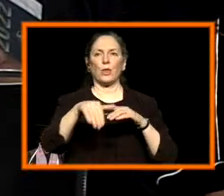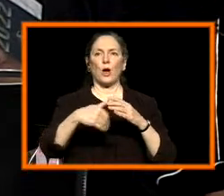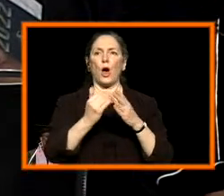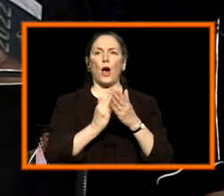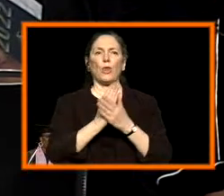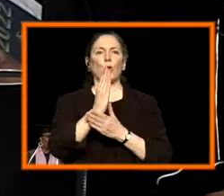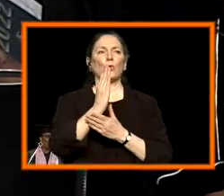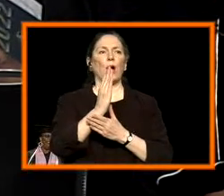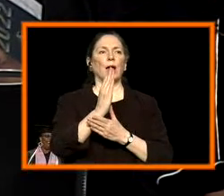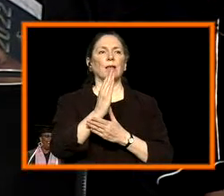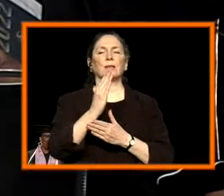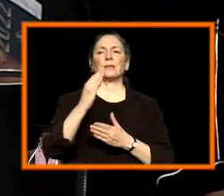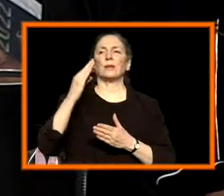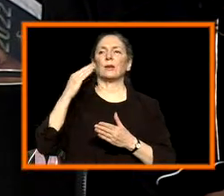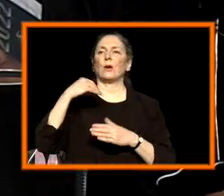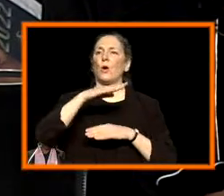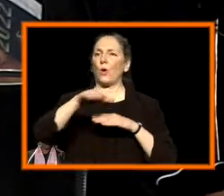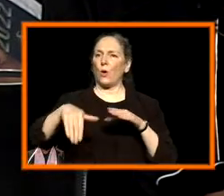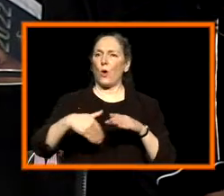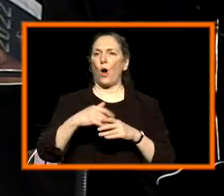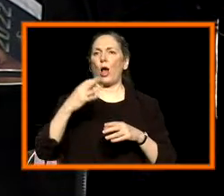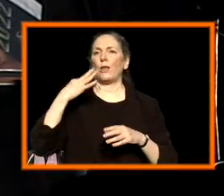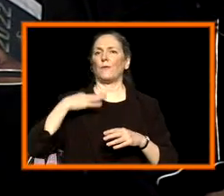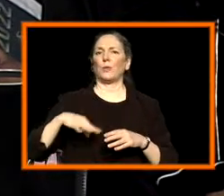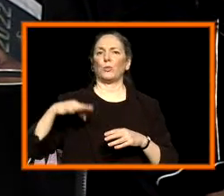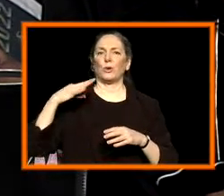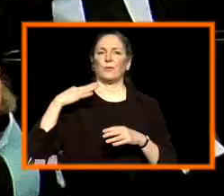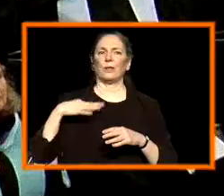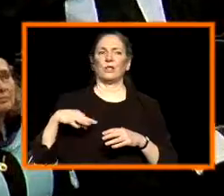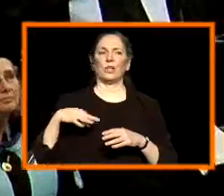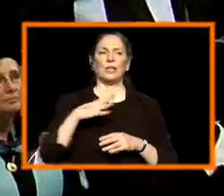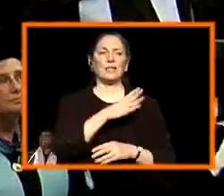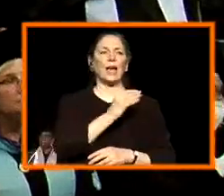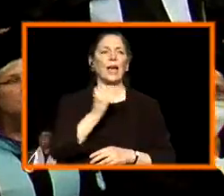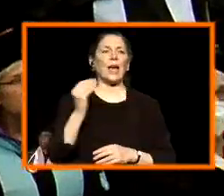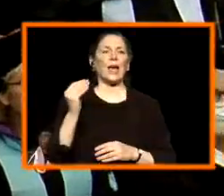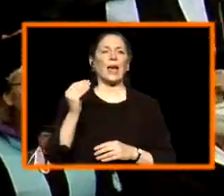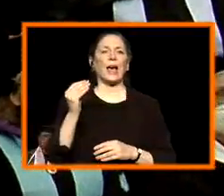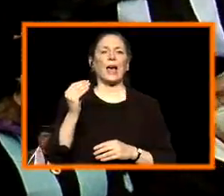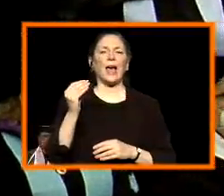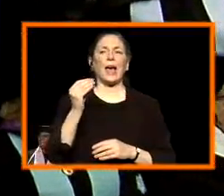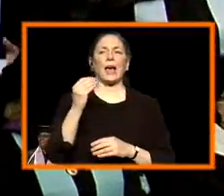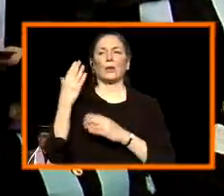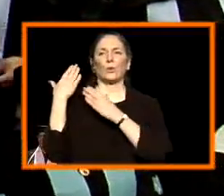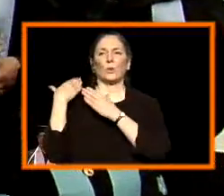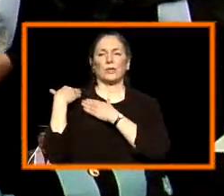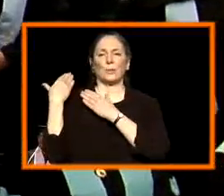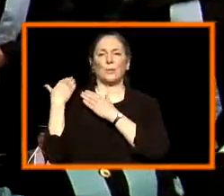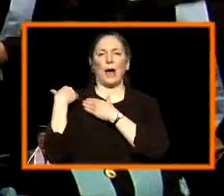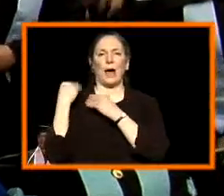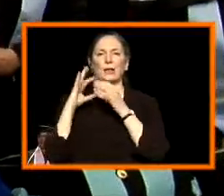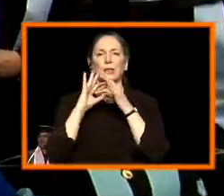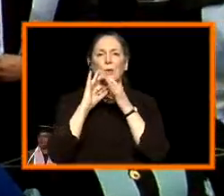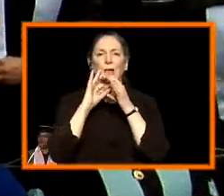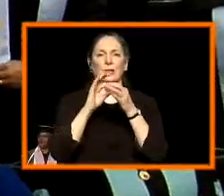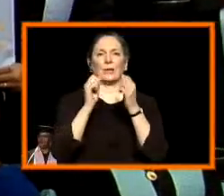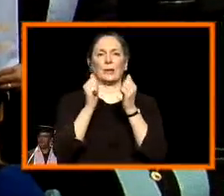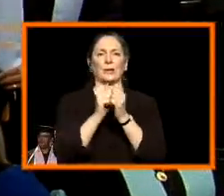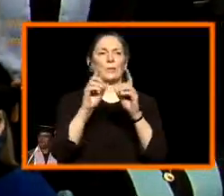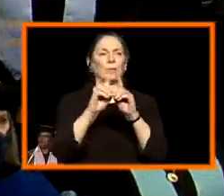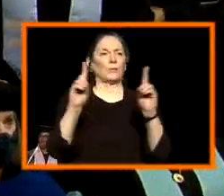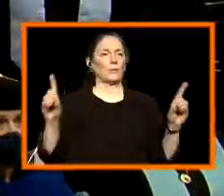of the rights, all of the privileges, and responsibilities